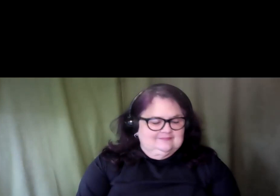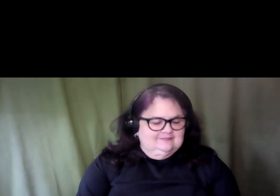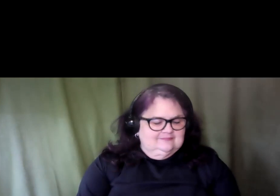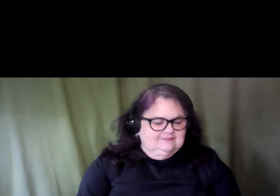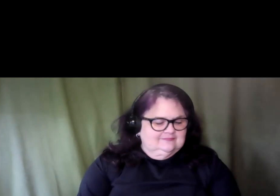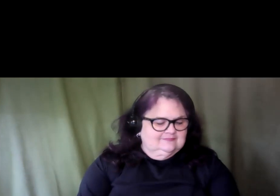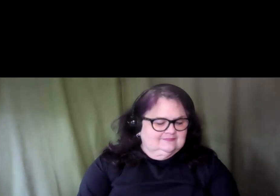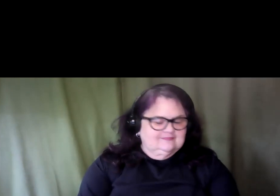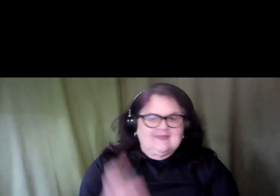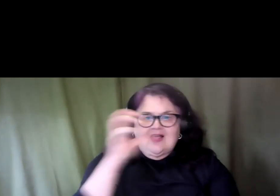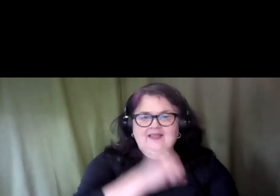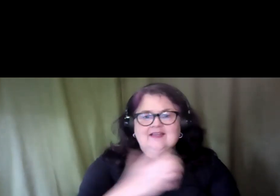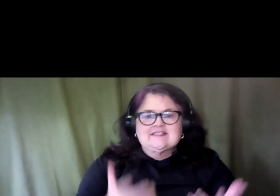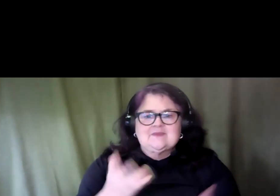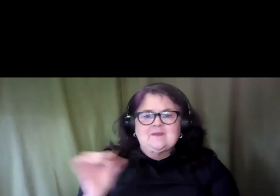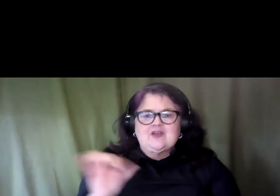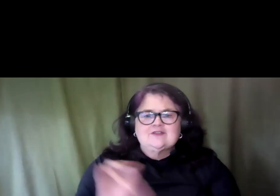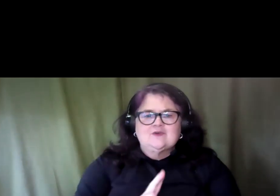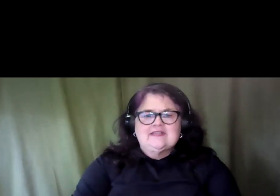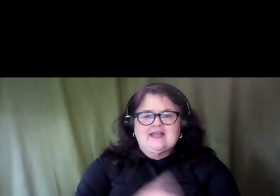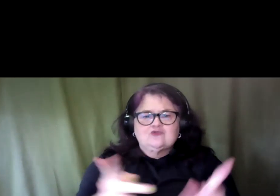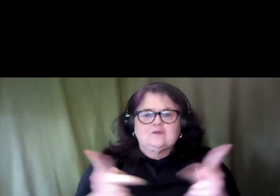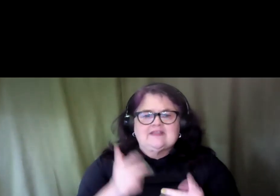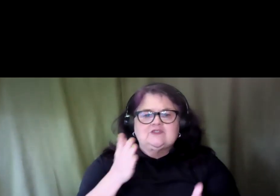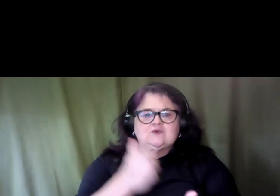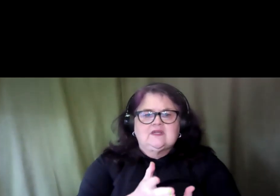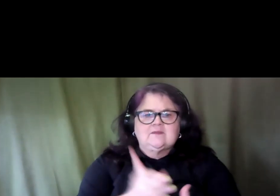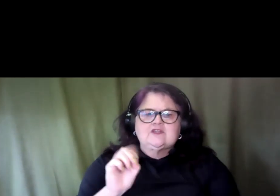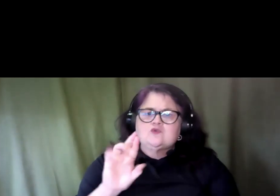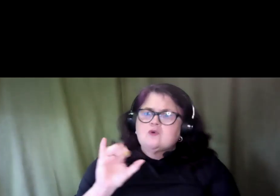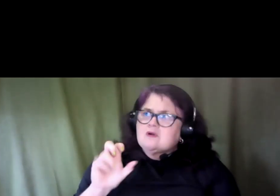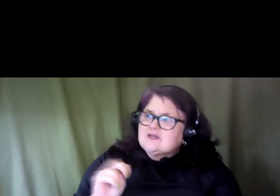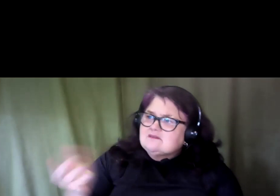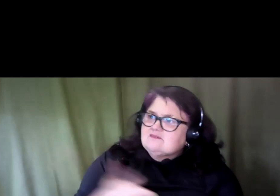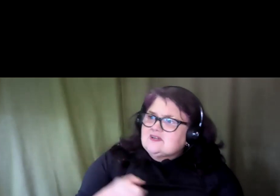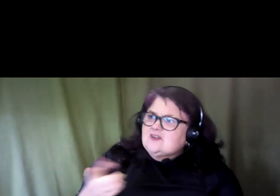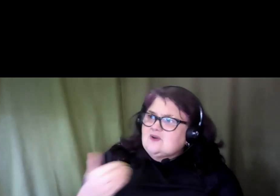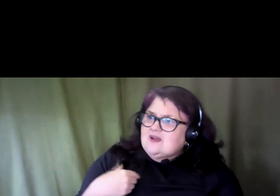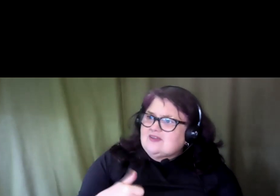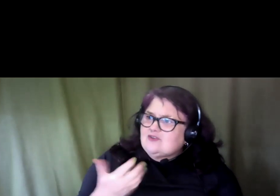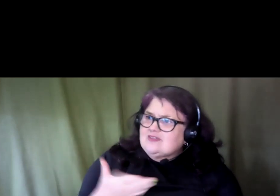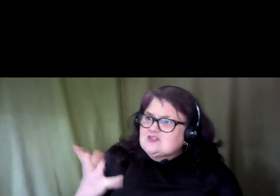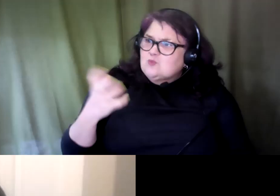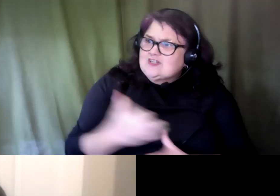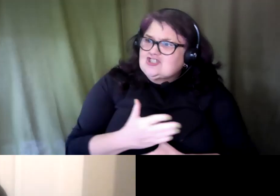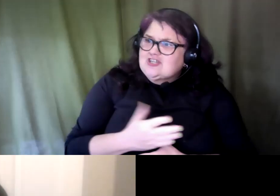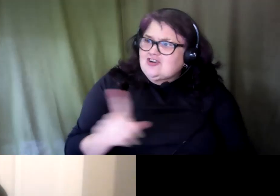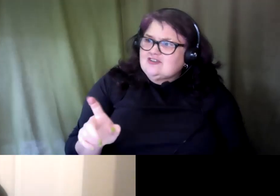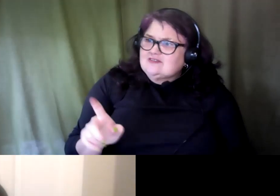Guess maybe it might also be a natural place to end, but Dorian, I want to invite you. Is there anything else you feel like sharing?